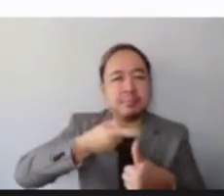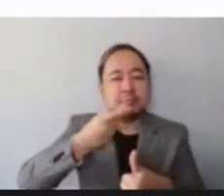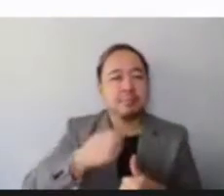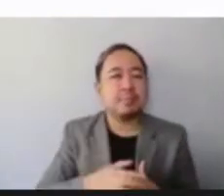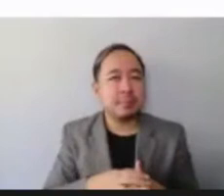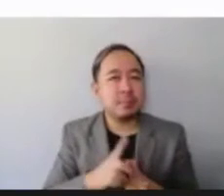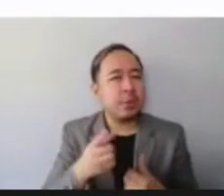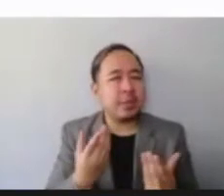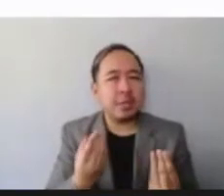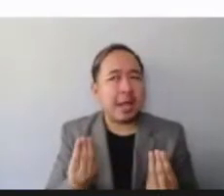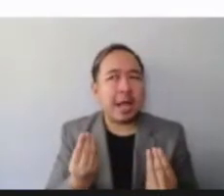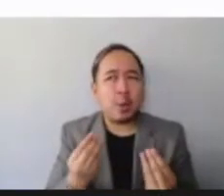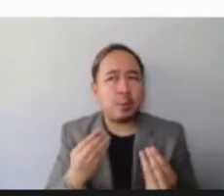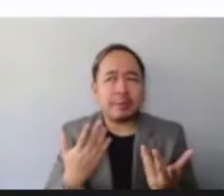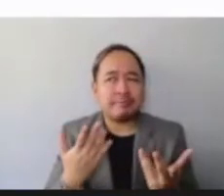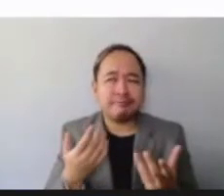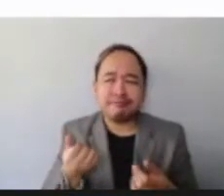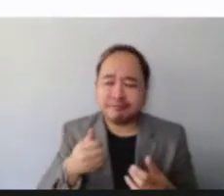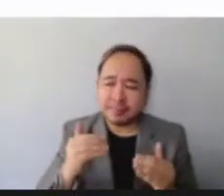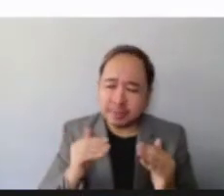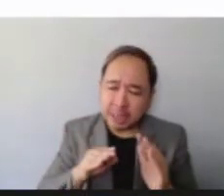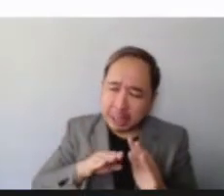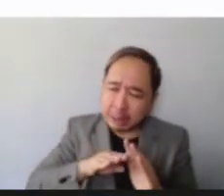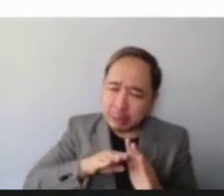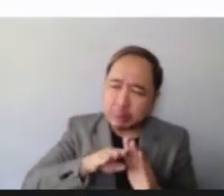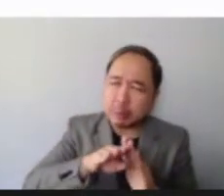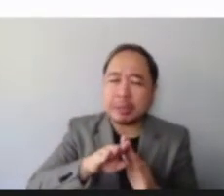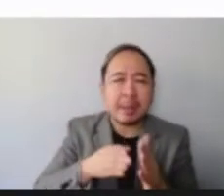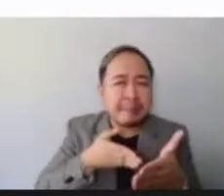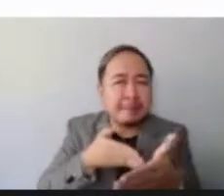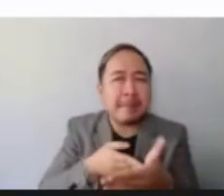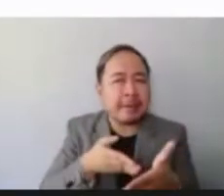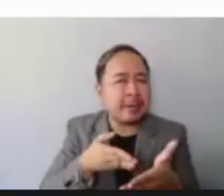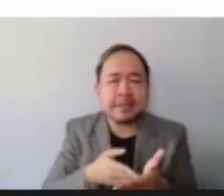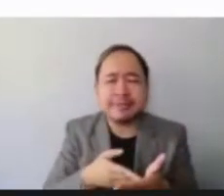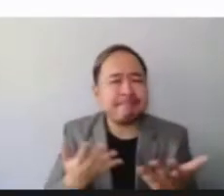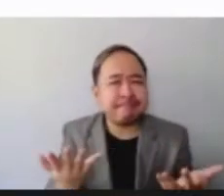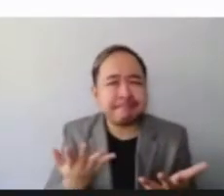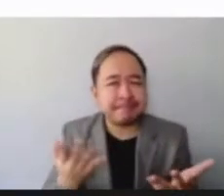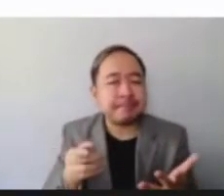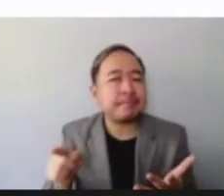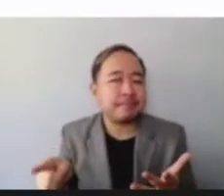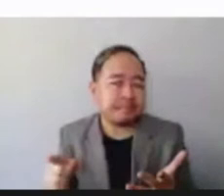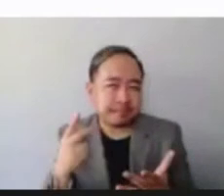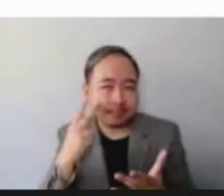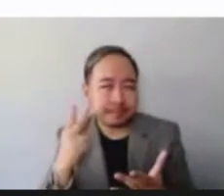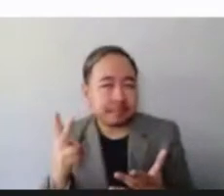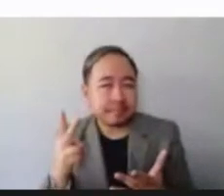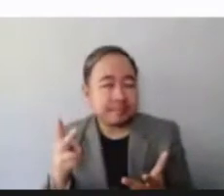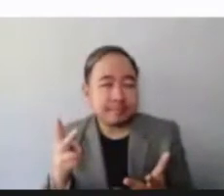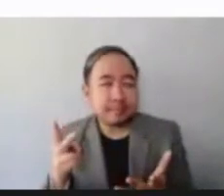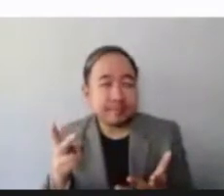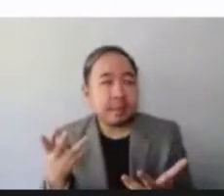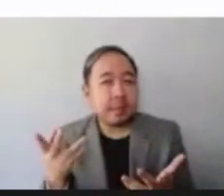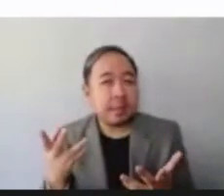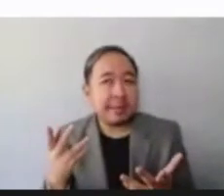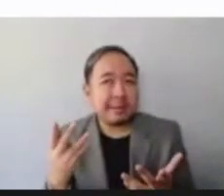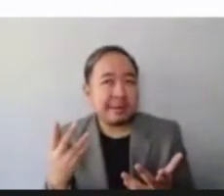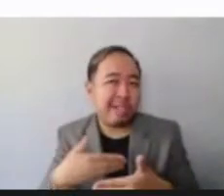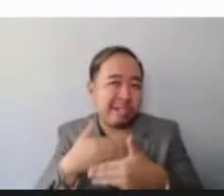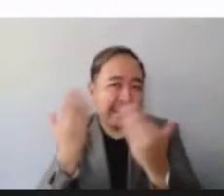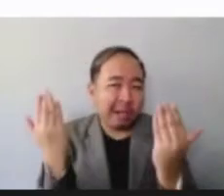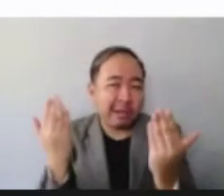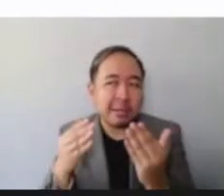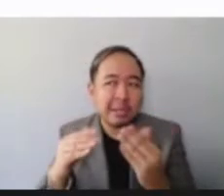far we see responses related to lack of capacity Knowledge and Skills as well as governance